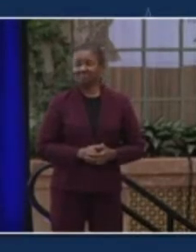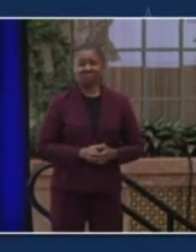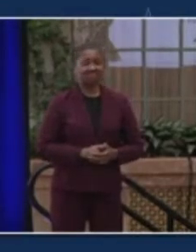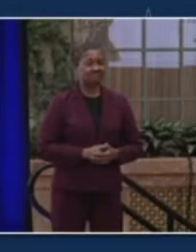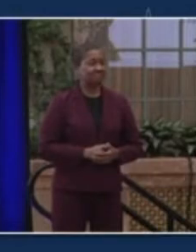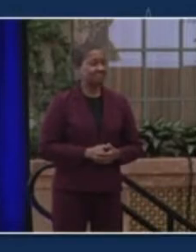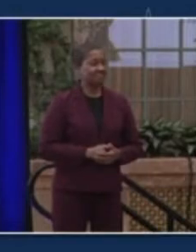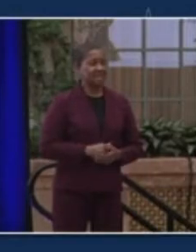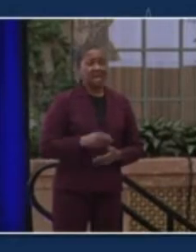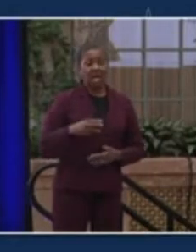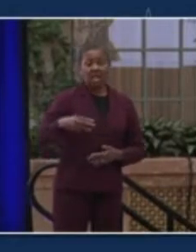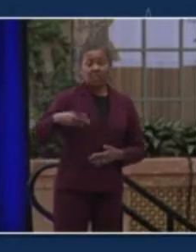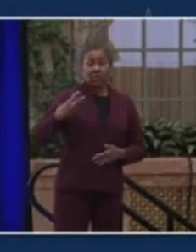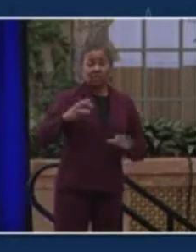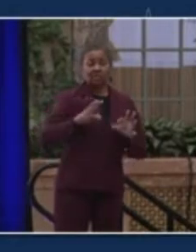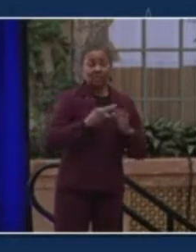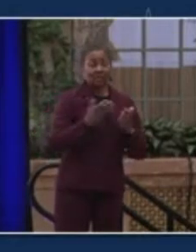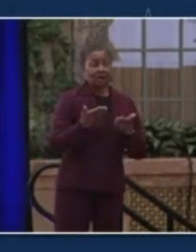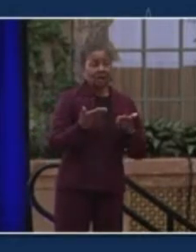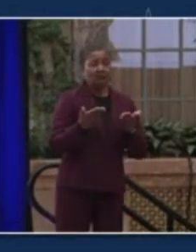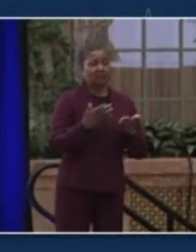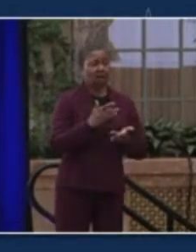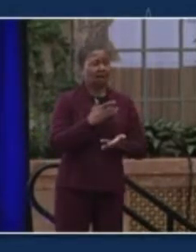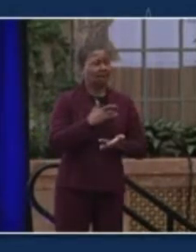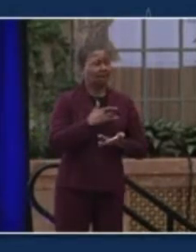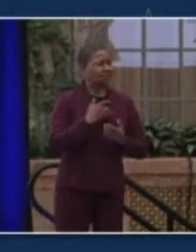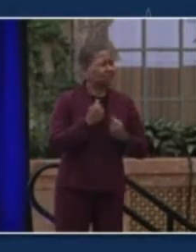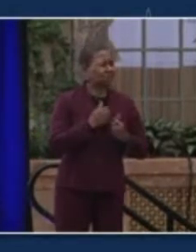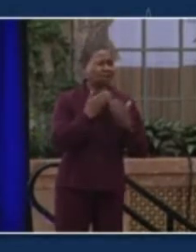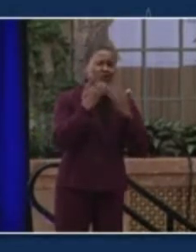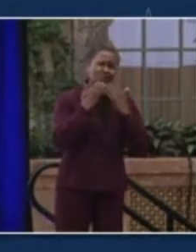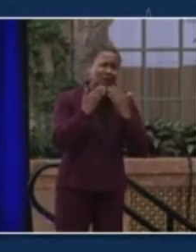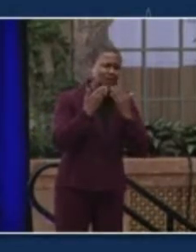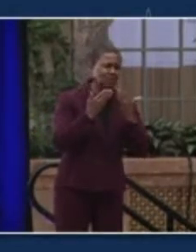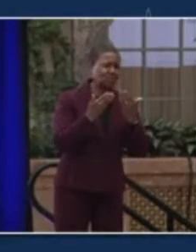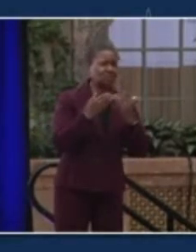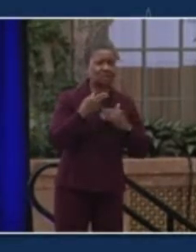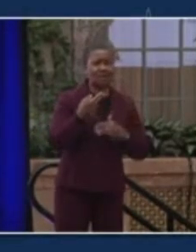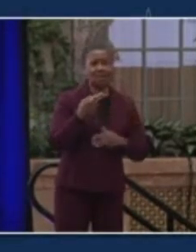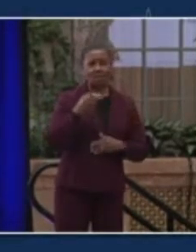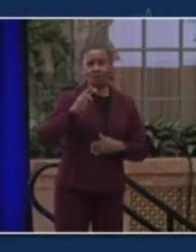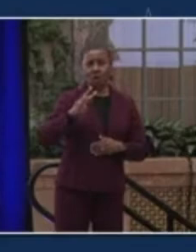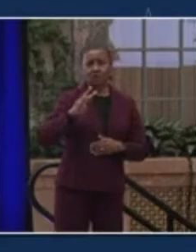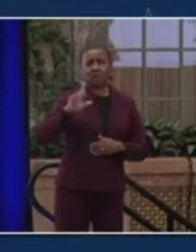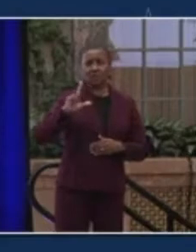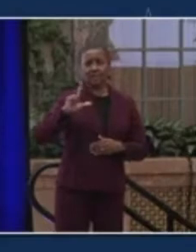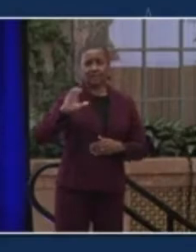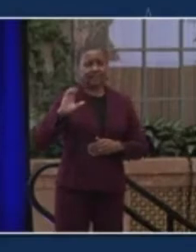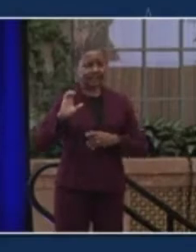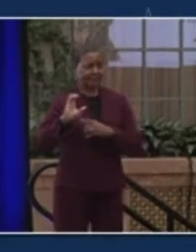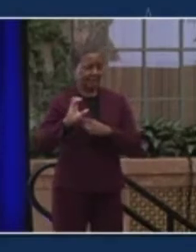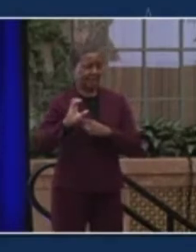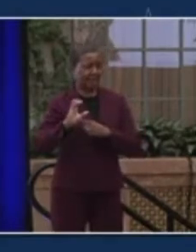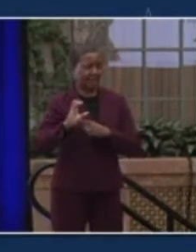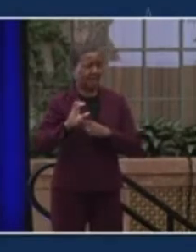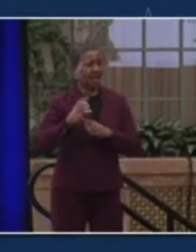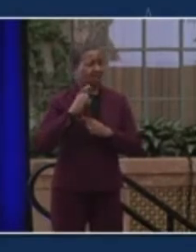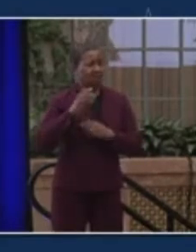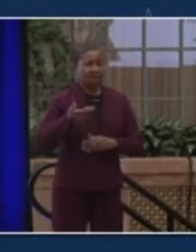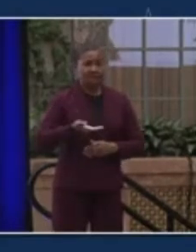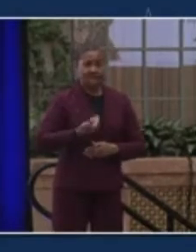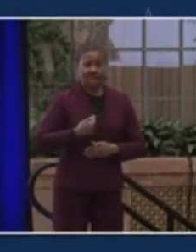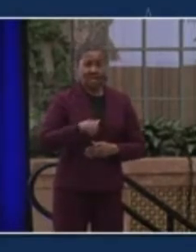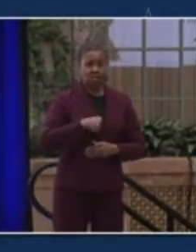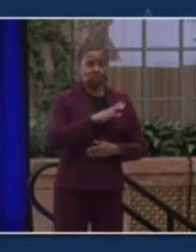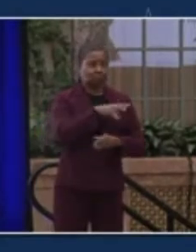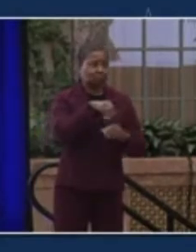The Washington family offers our heartfelt gratitude to the Harold Washington Legacy Committee for inviting us to